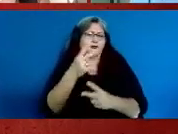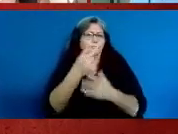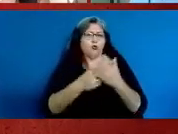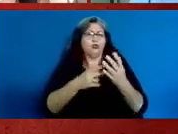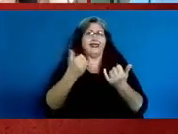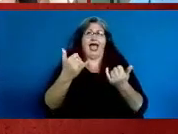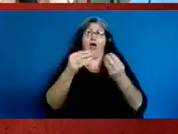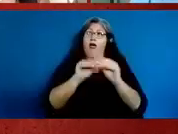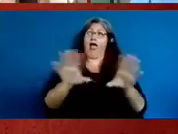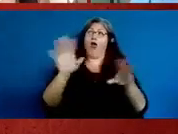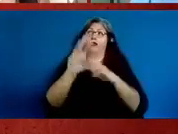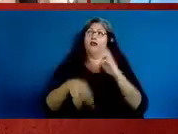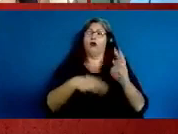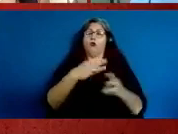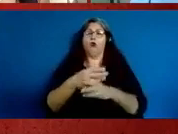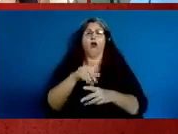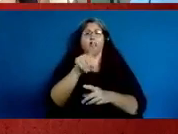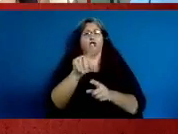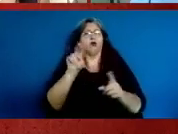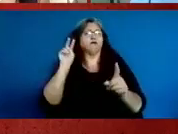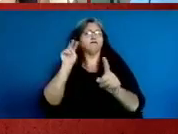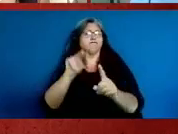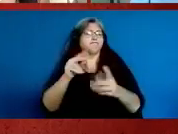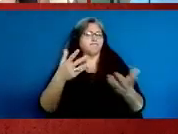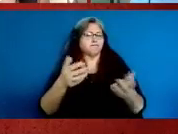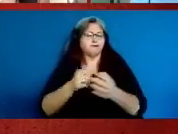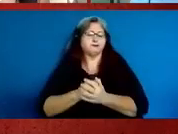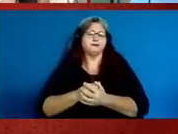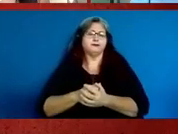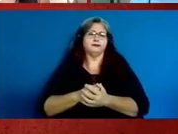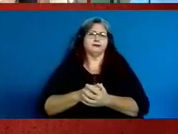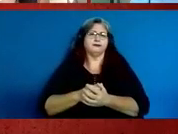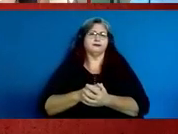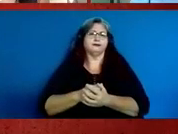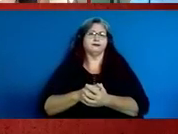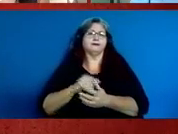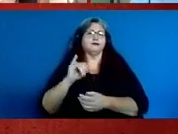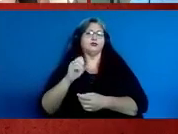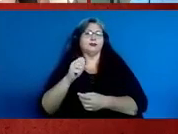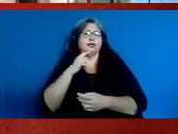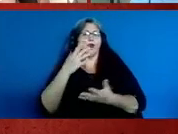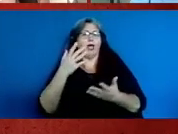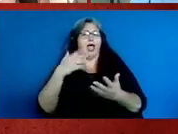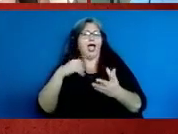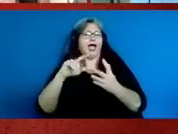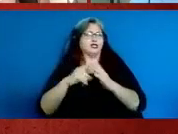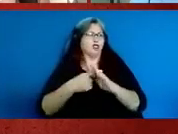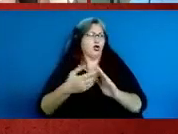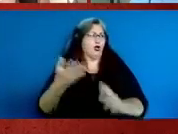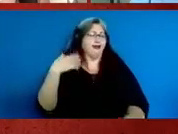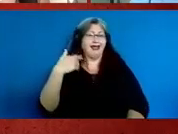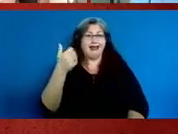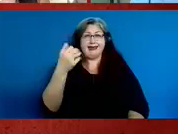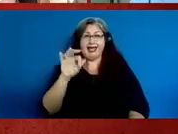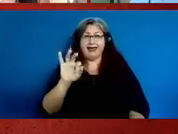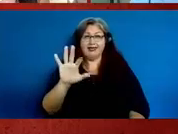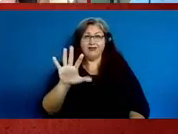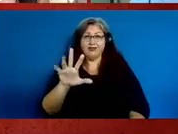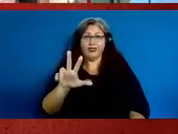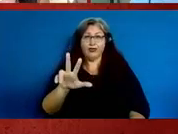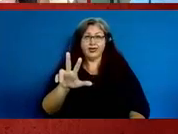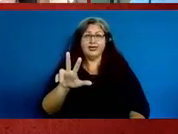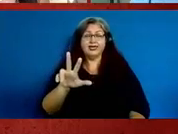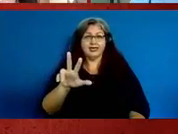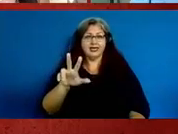world today? Well, I think I started in 1953. You know,